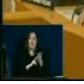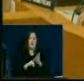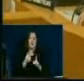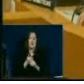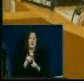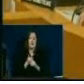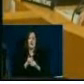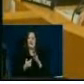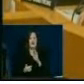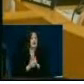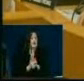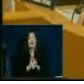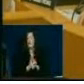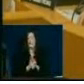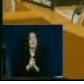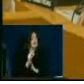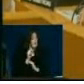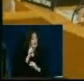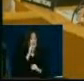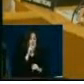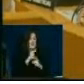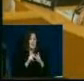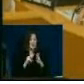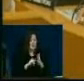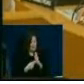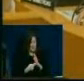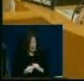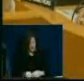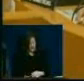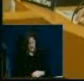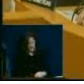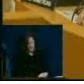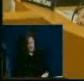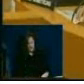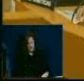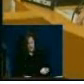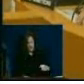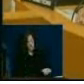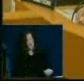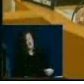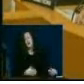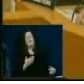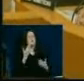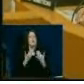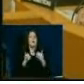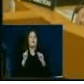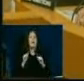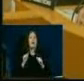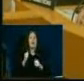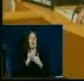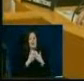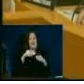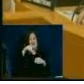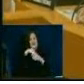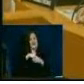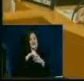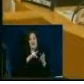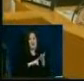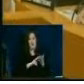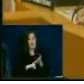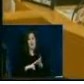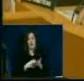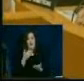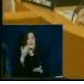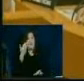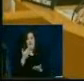is illegal. That's not what that means. It means that there are potentially elements within the contract that